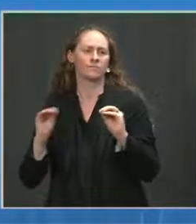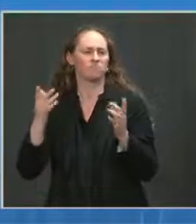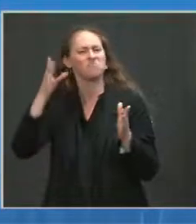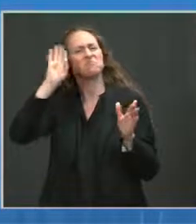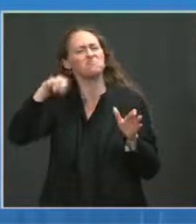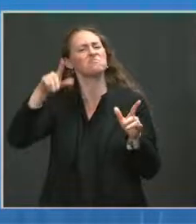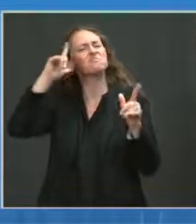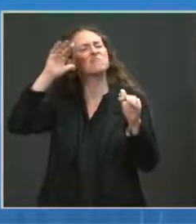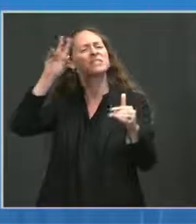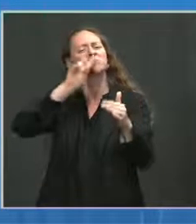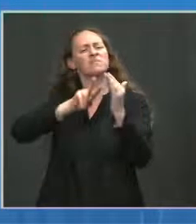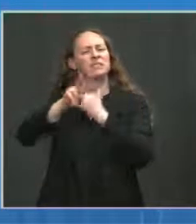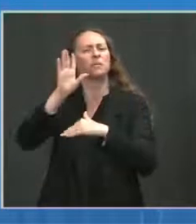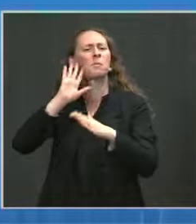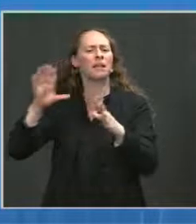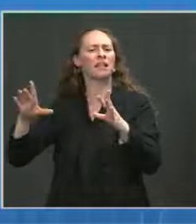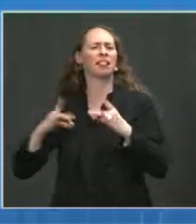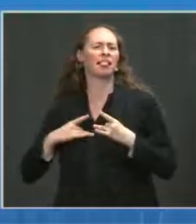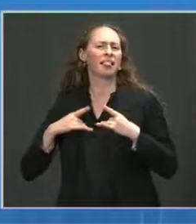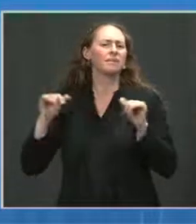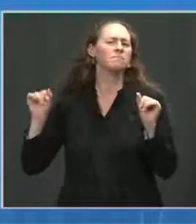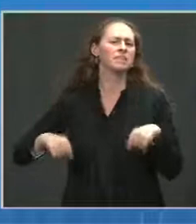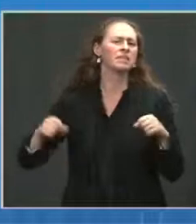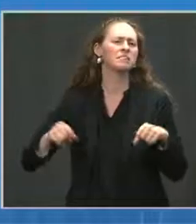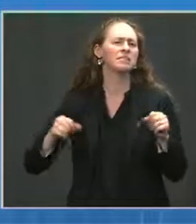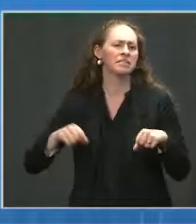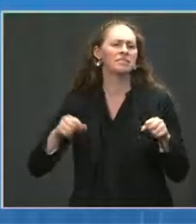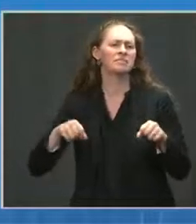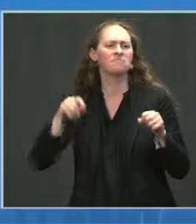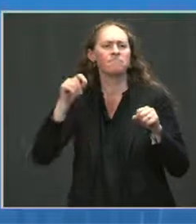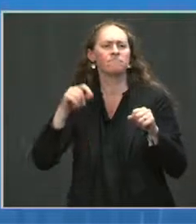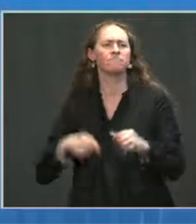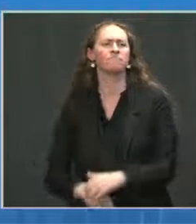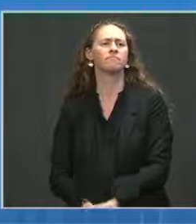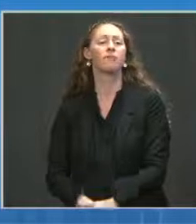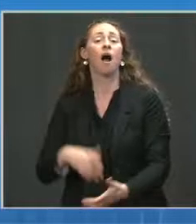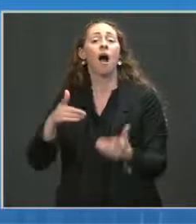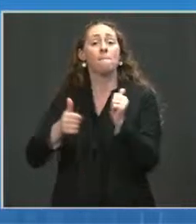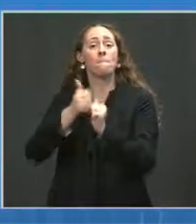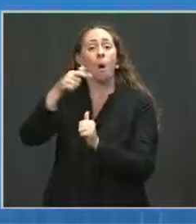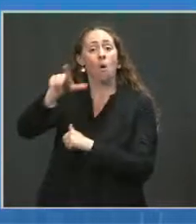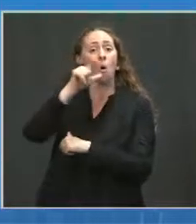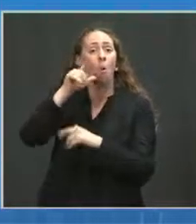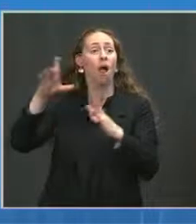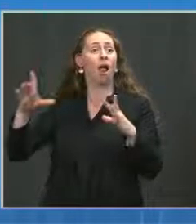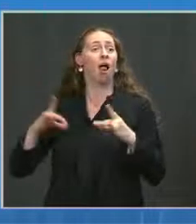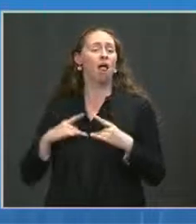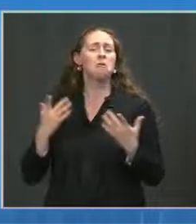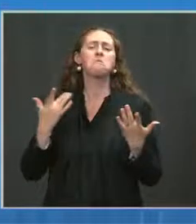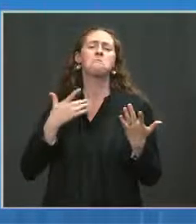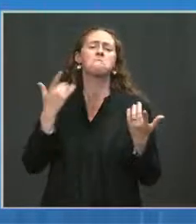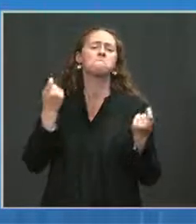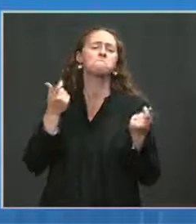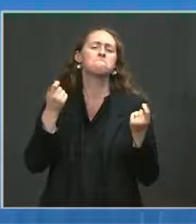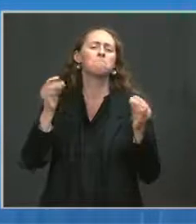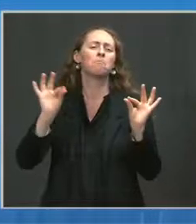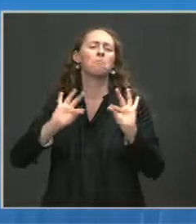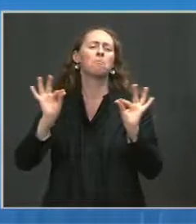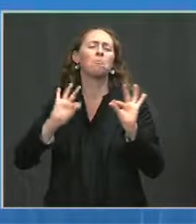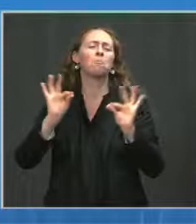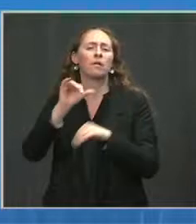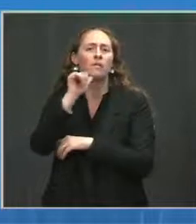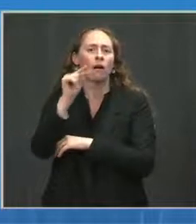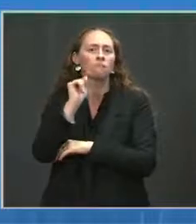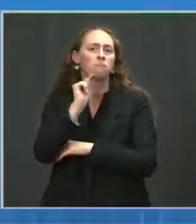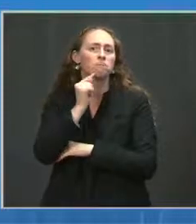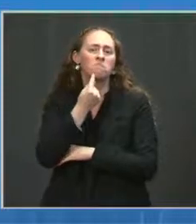effectiveness, most of these infections are going to be asymptomatic or mild. And we know that. We've already seen that